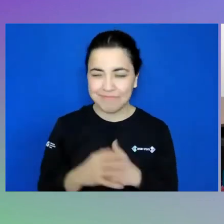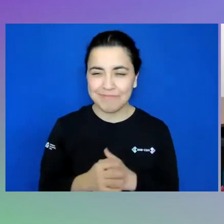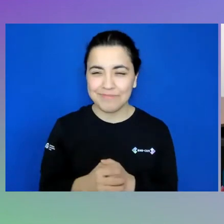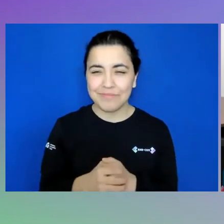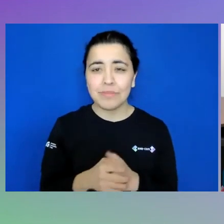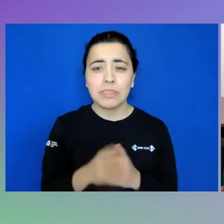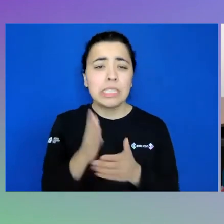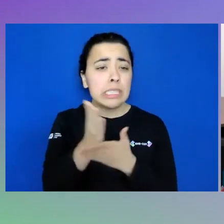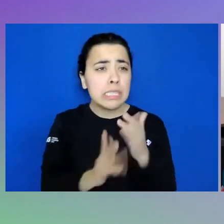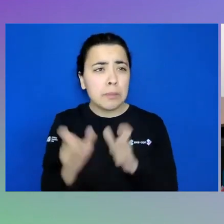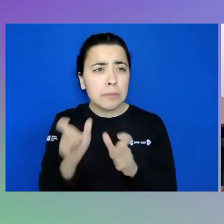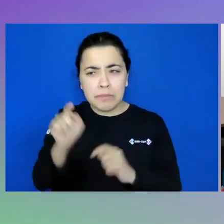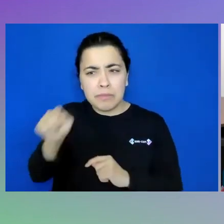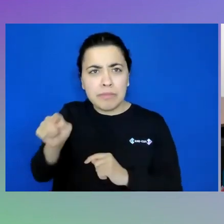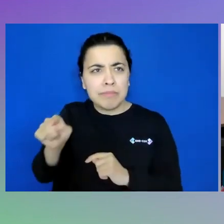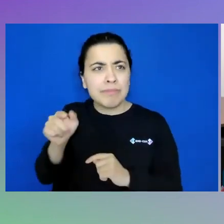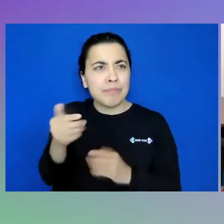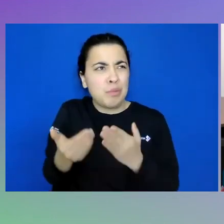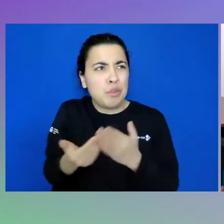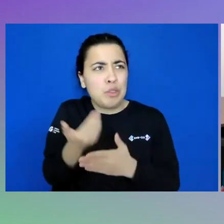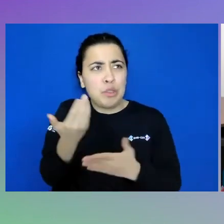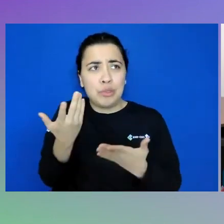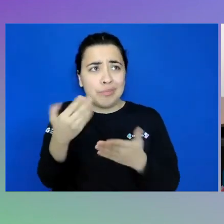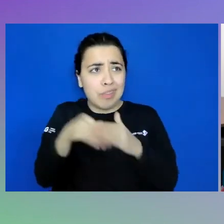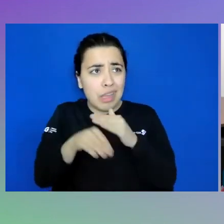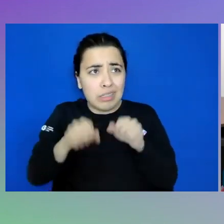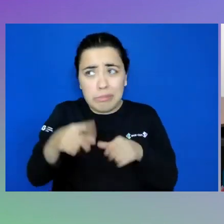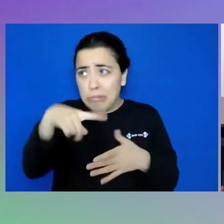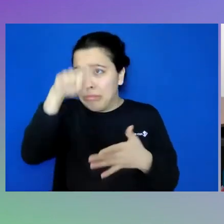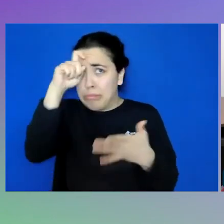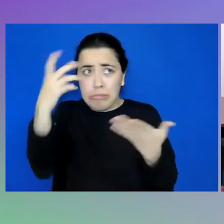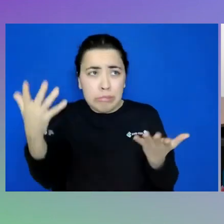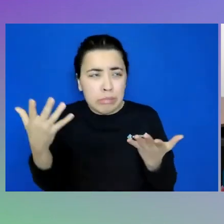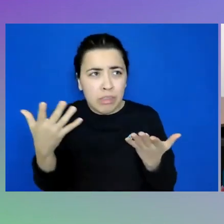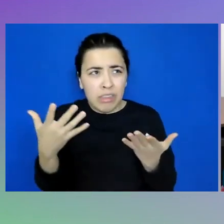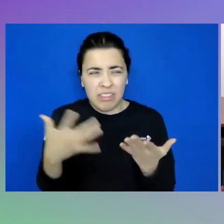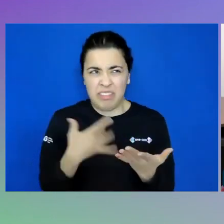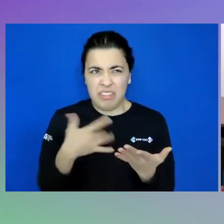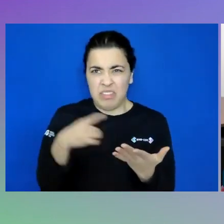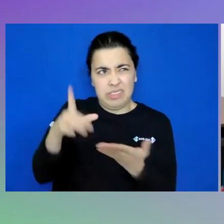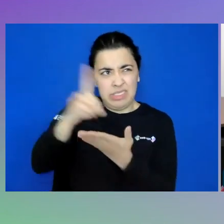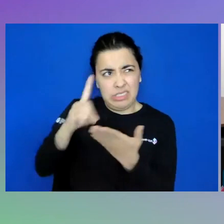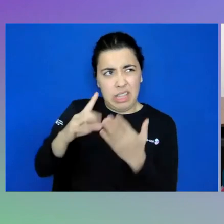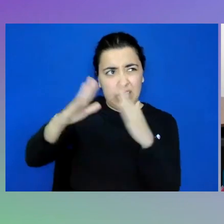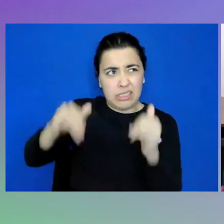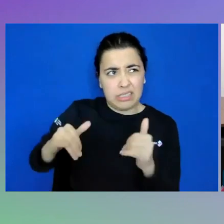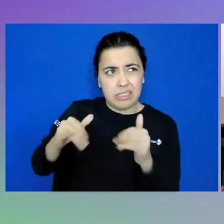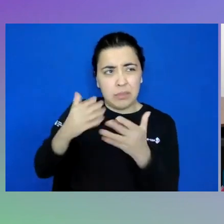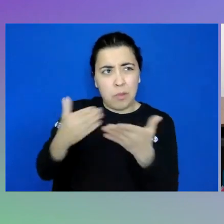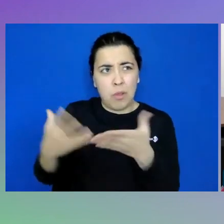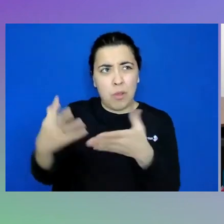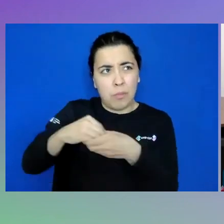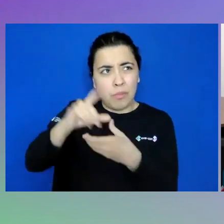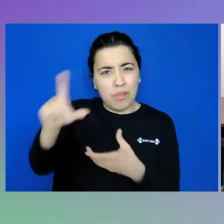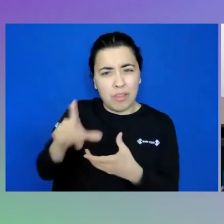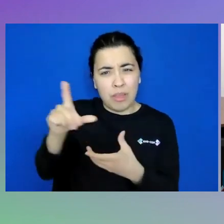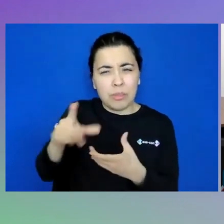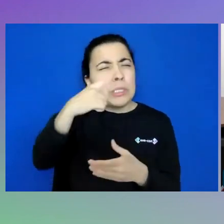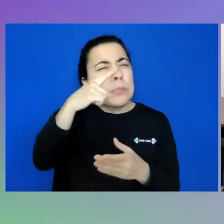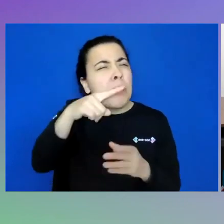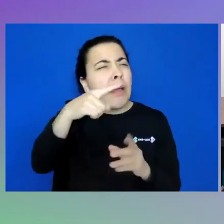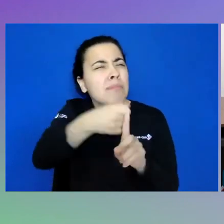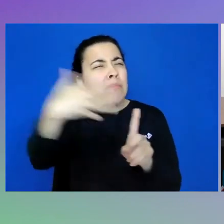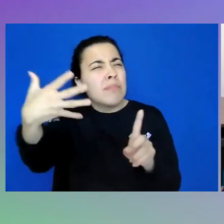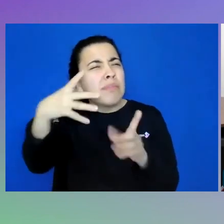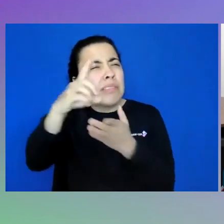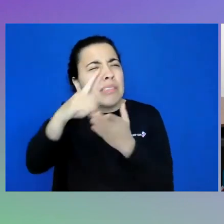some folks who are new to accessibility may think that design systems or component library type things will Mhm. let's key on design systems. Yes,